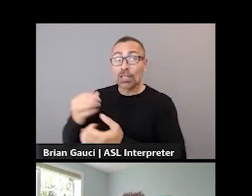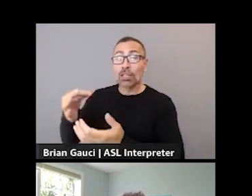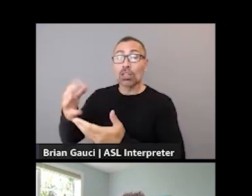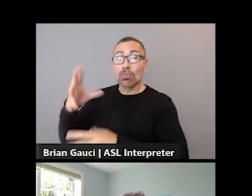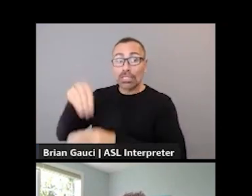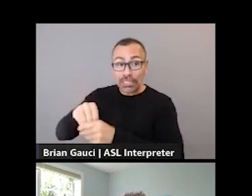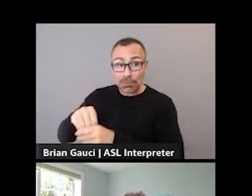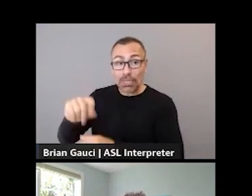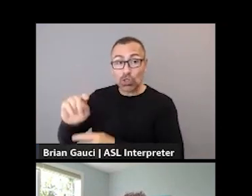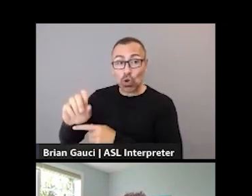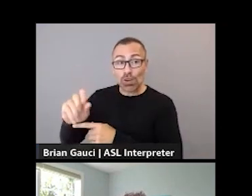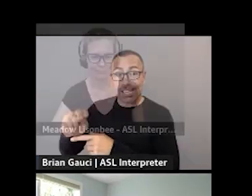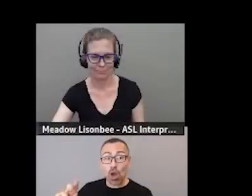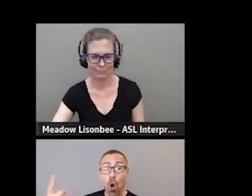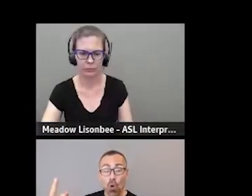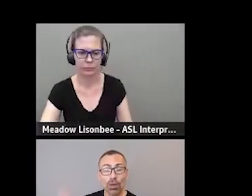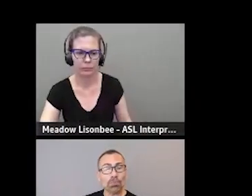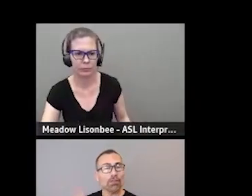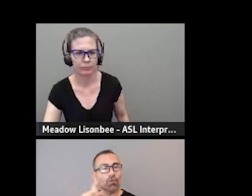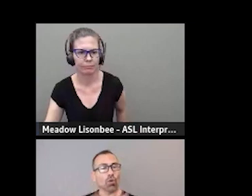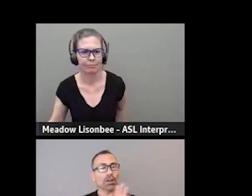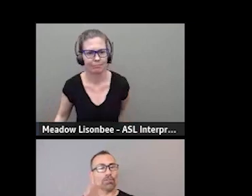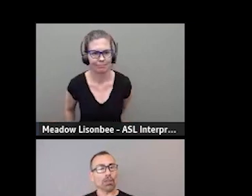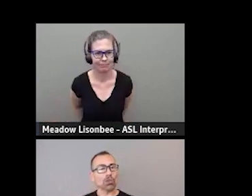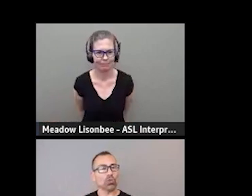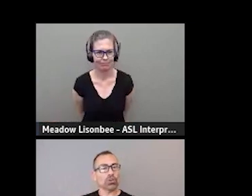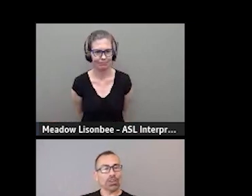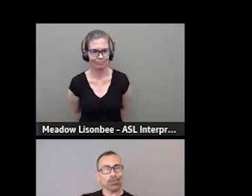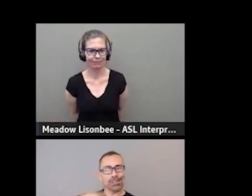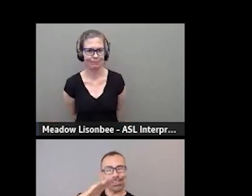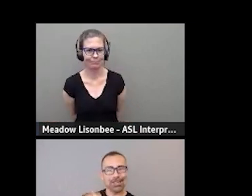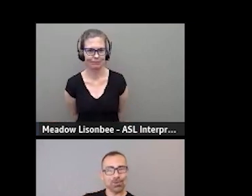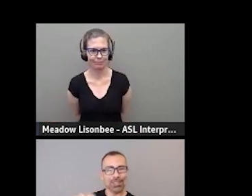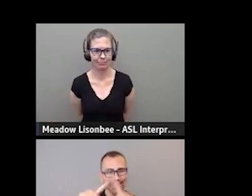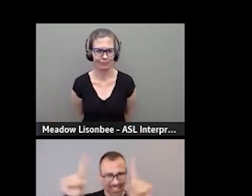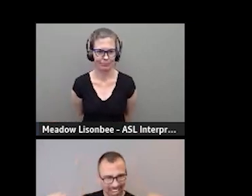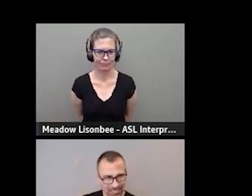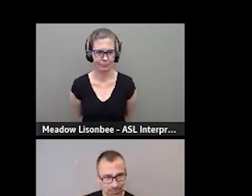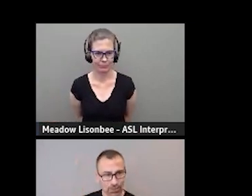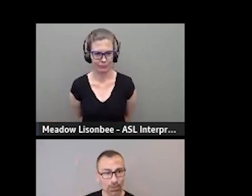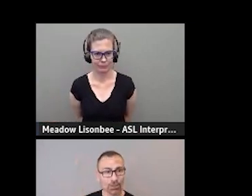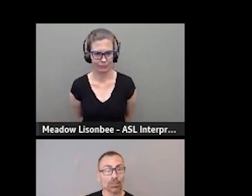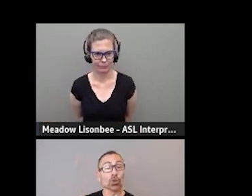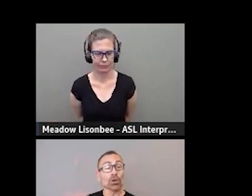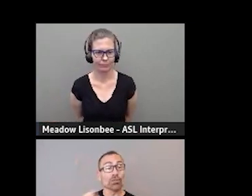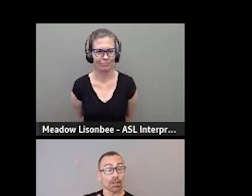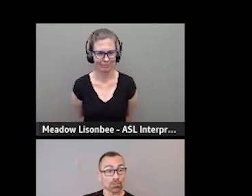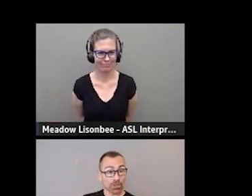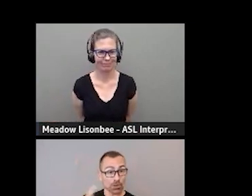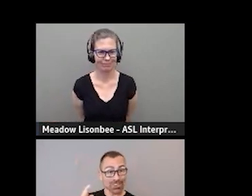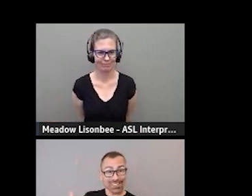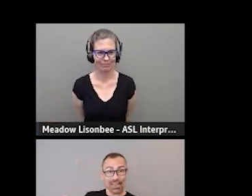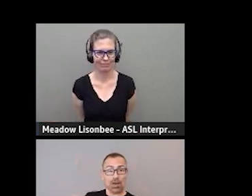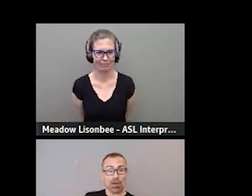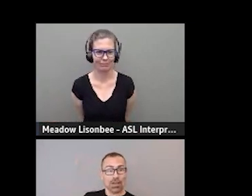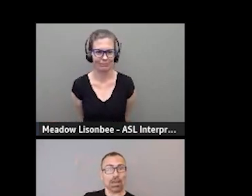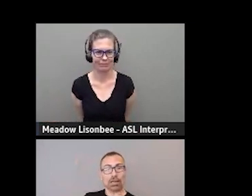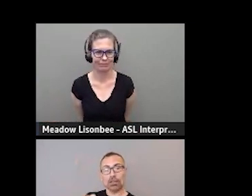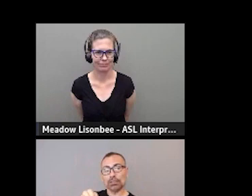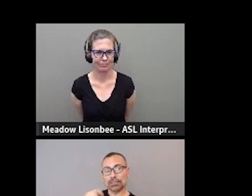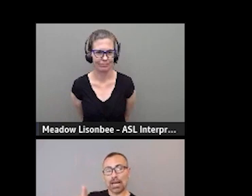development purposes, you could create one right here within the console. So if I create one right now and I call it